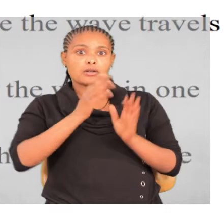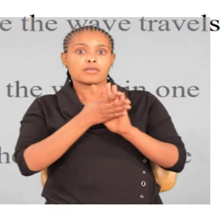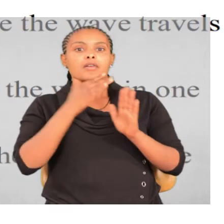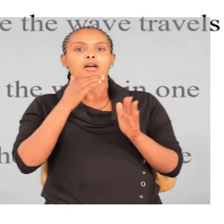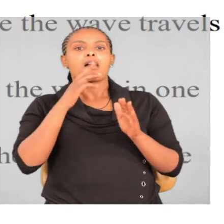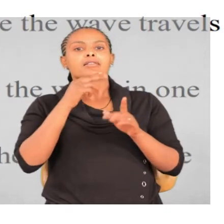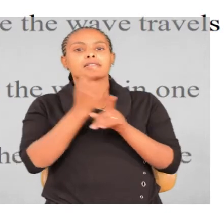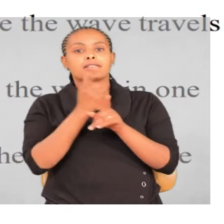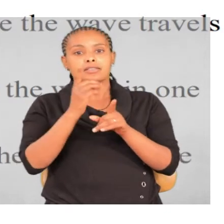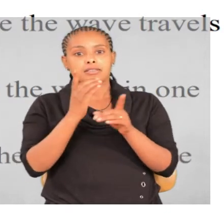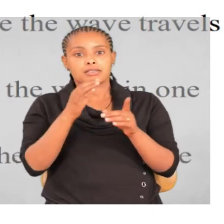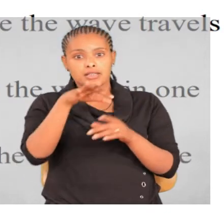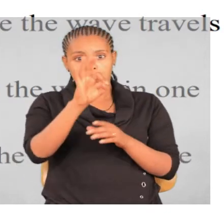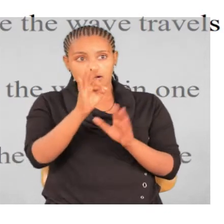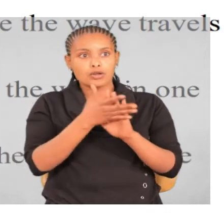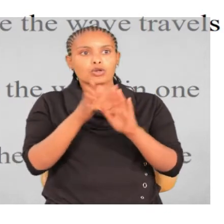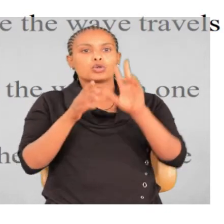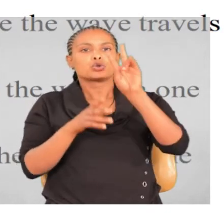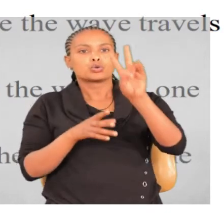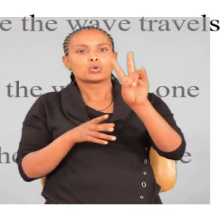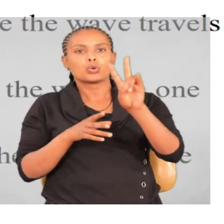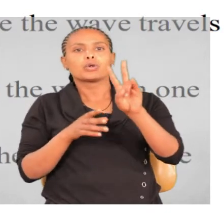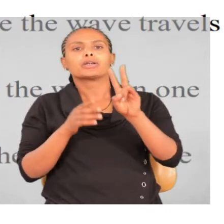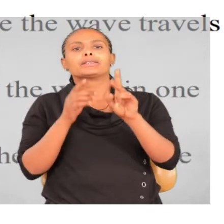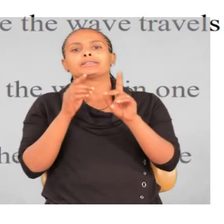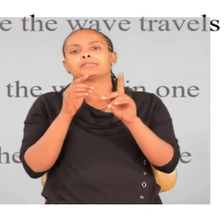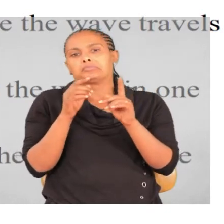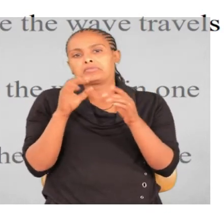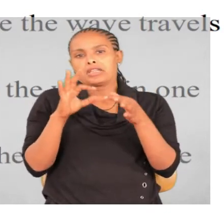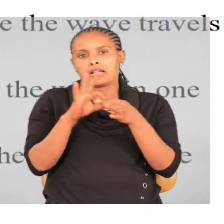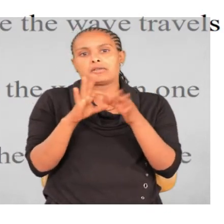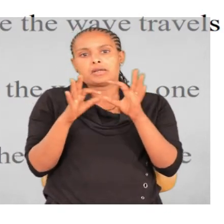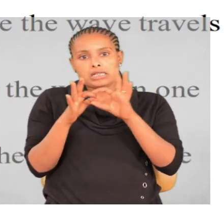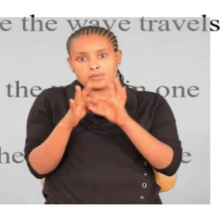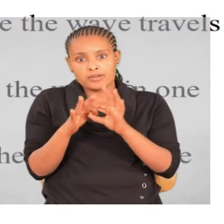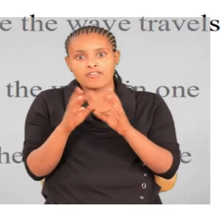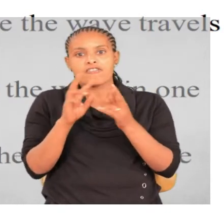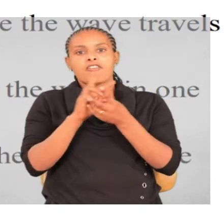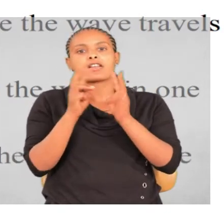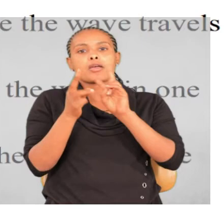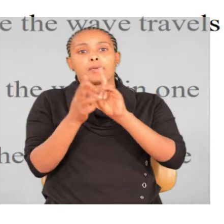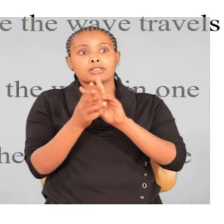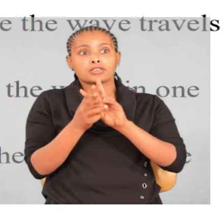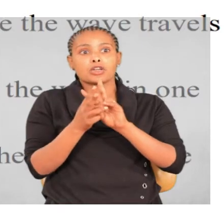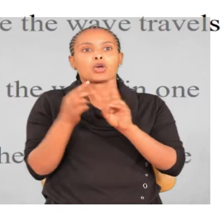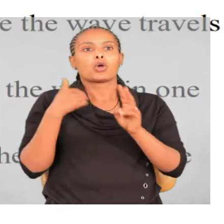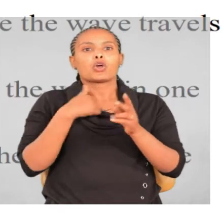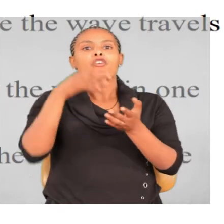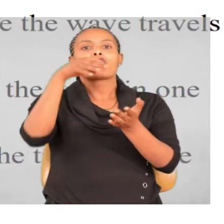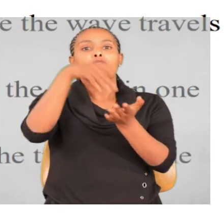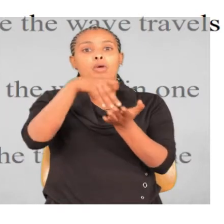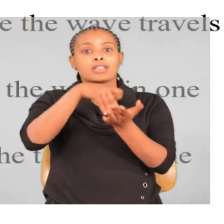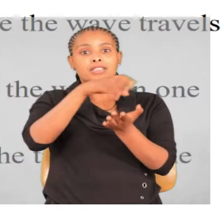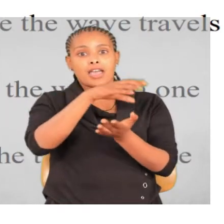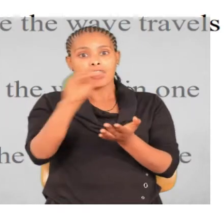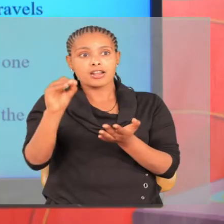radiation are described by two interdependent variables, which are frequency